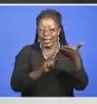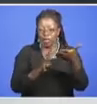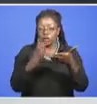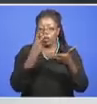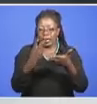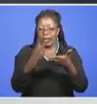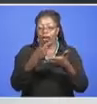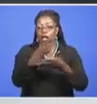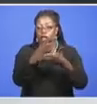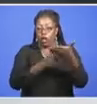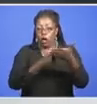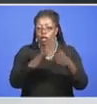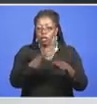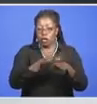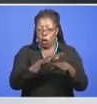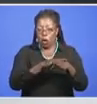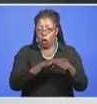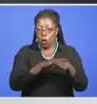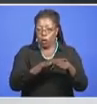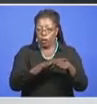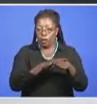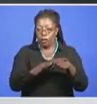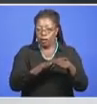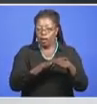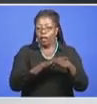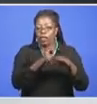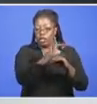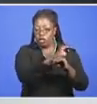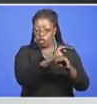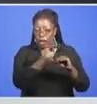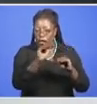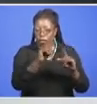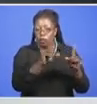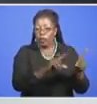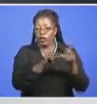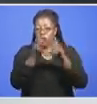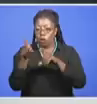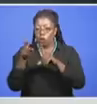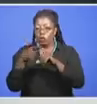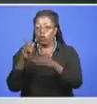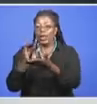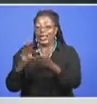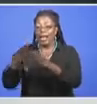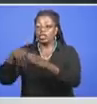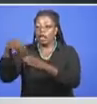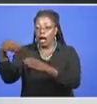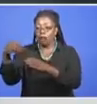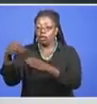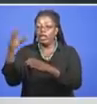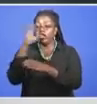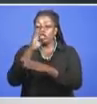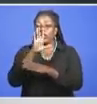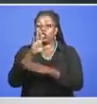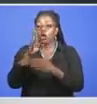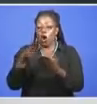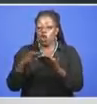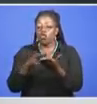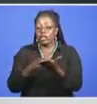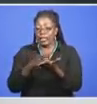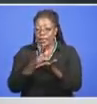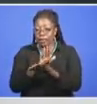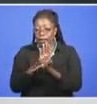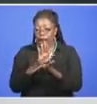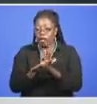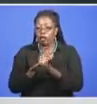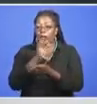the shelves that may still include the VAT for VAT-free items. But once you get to the counter and the cash out, you really ought to check your receipt to make sure that VAT-free items are